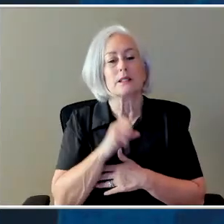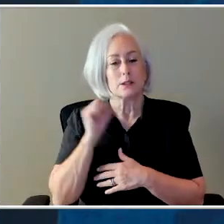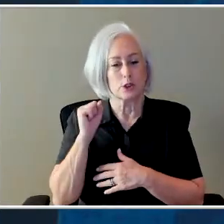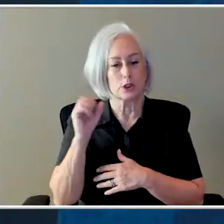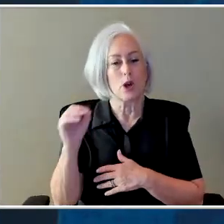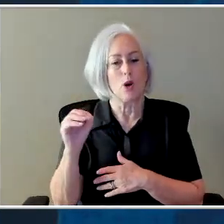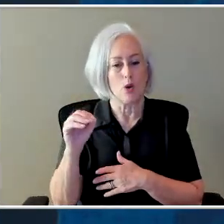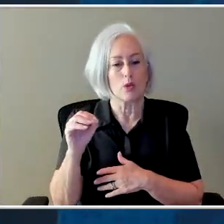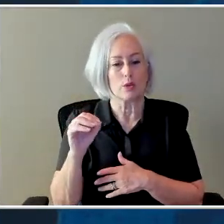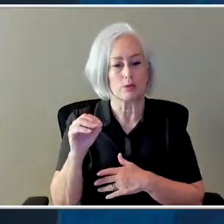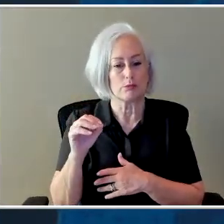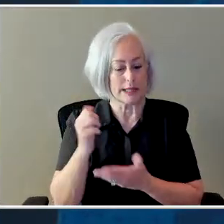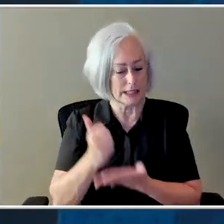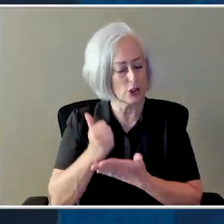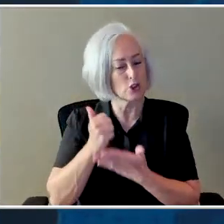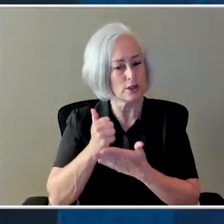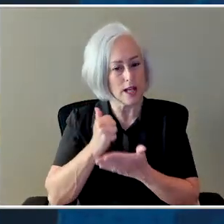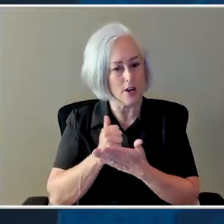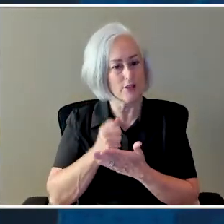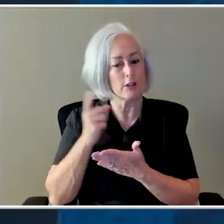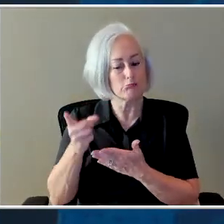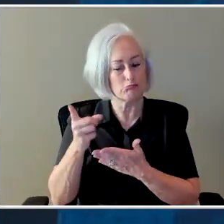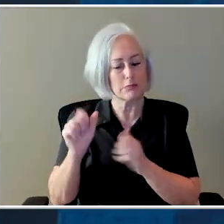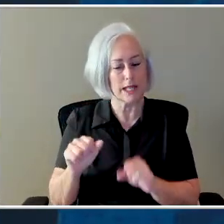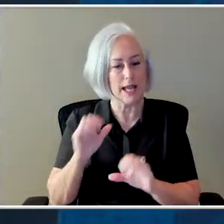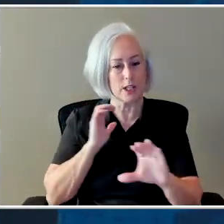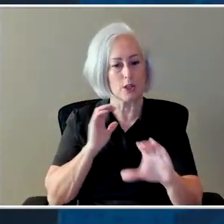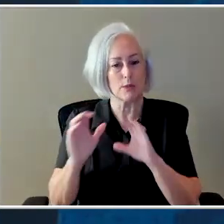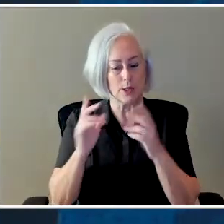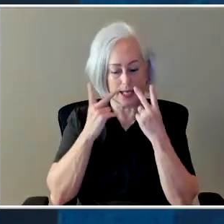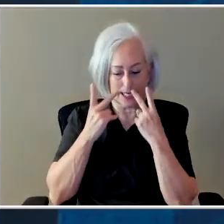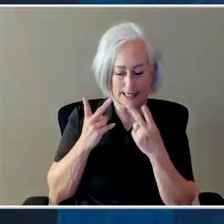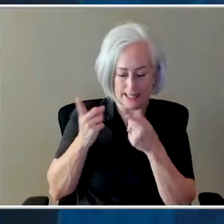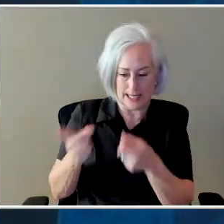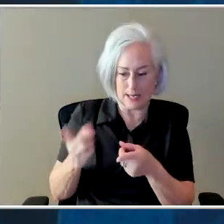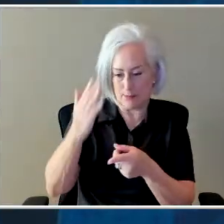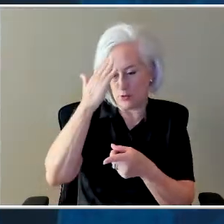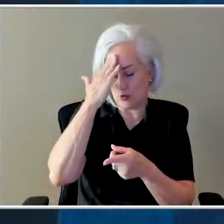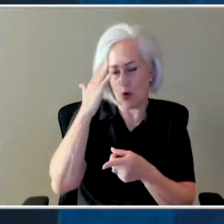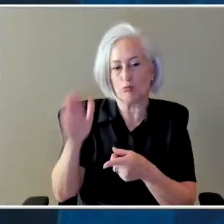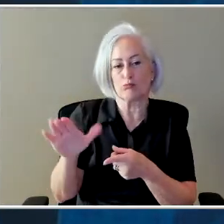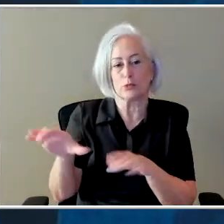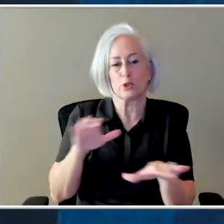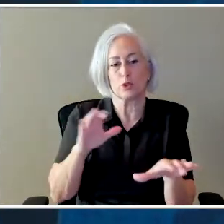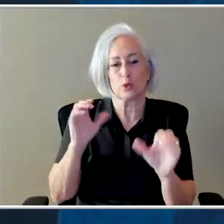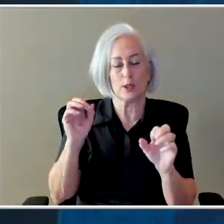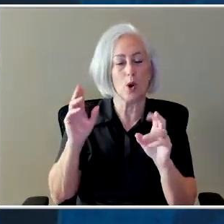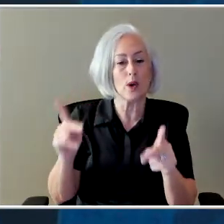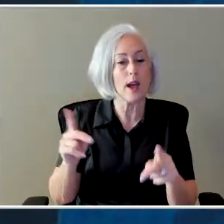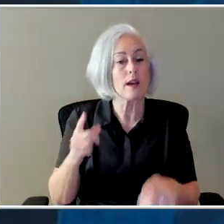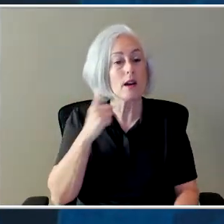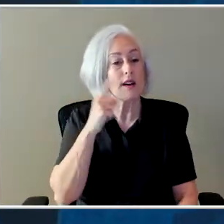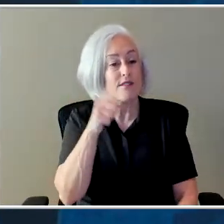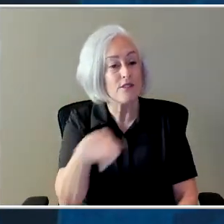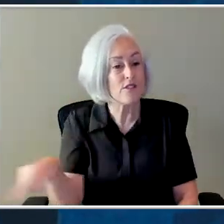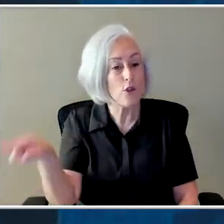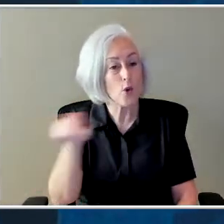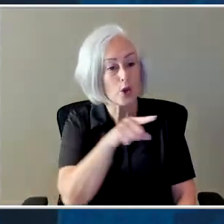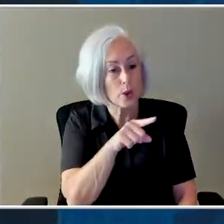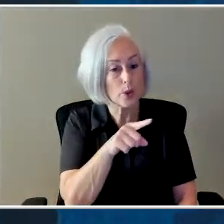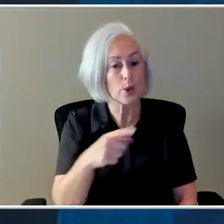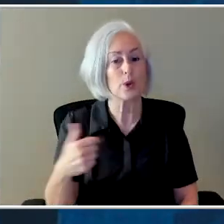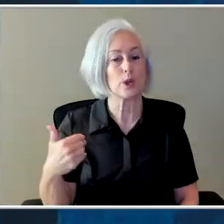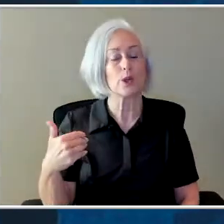it's just helpful so she can communicate or see him and make sure she feels good that he's doing okay. But also for you just to have, I think just having